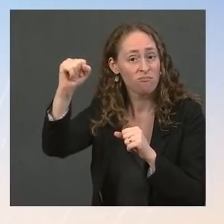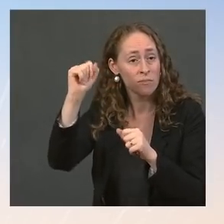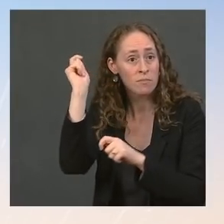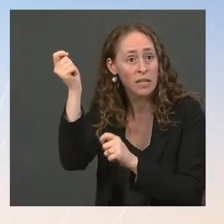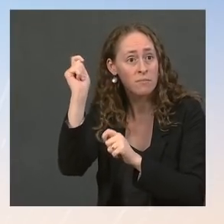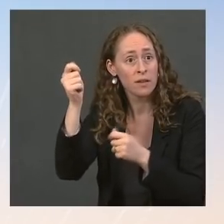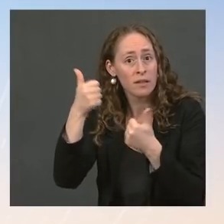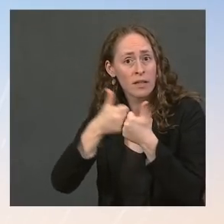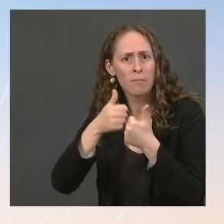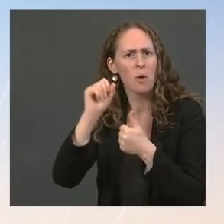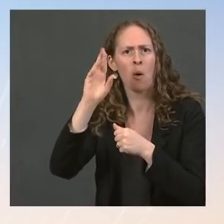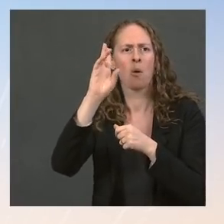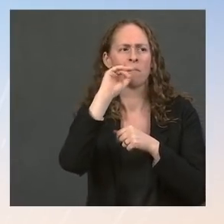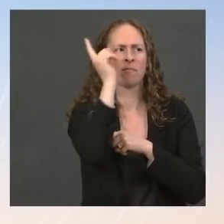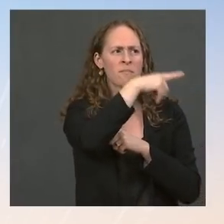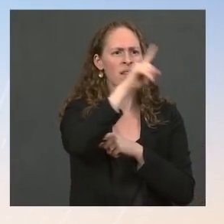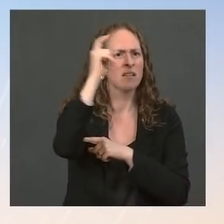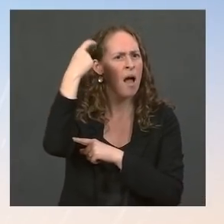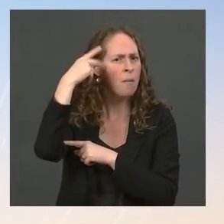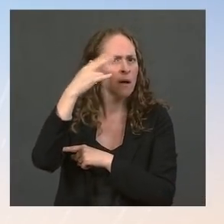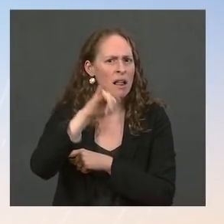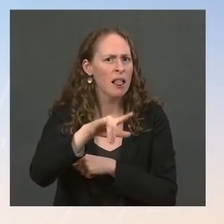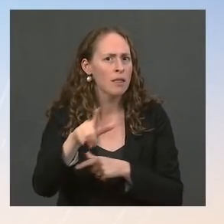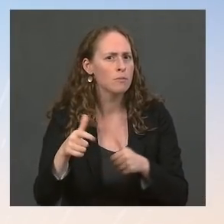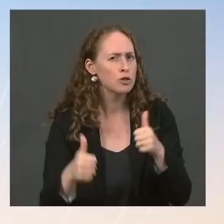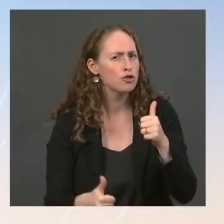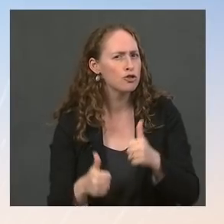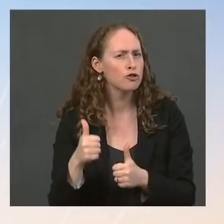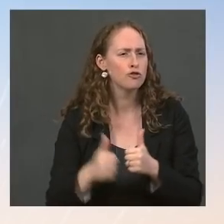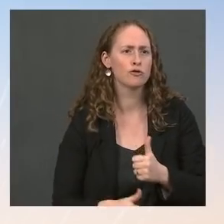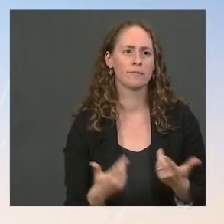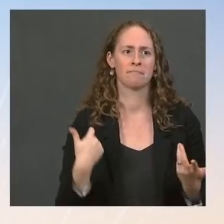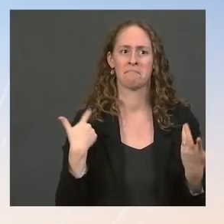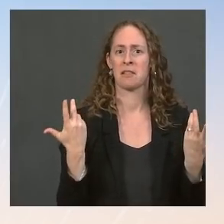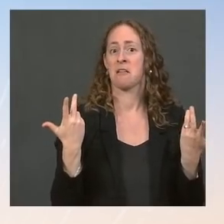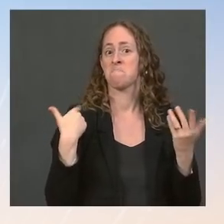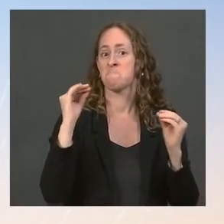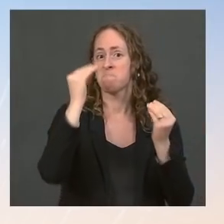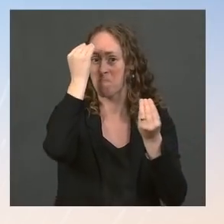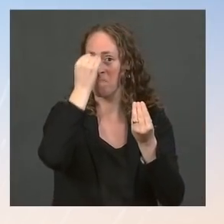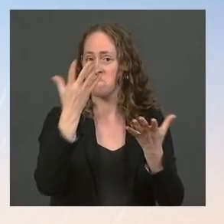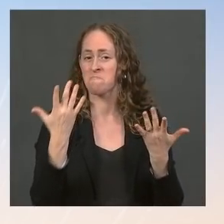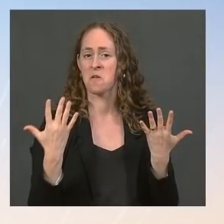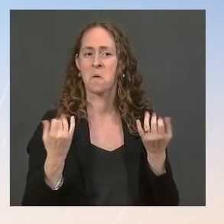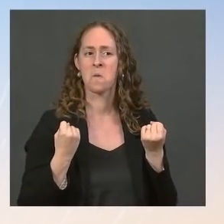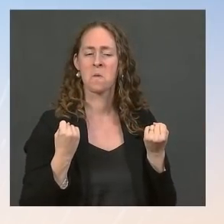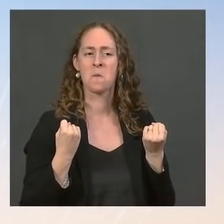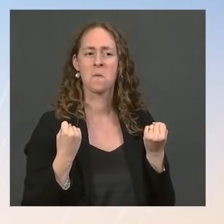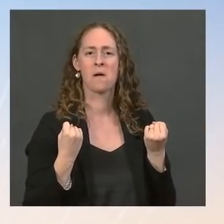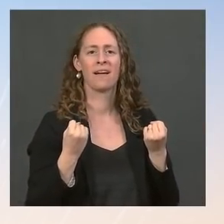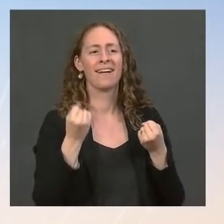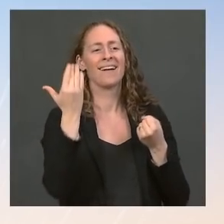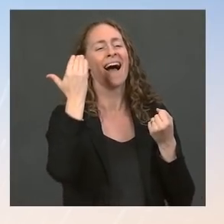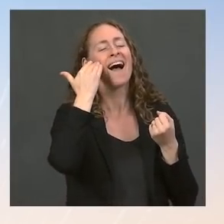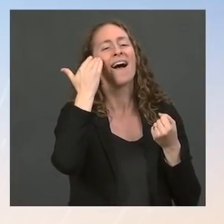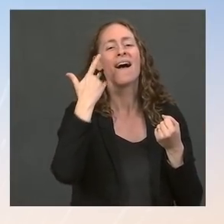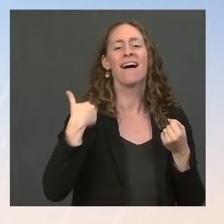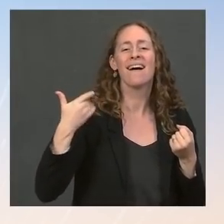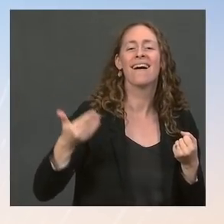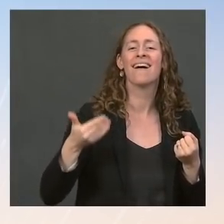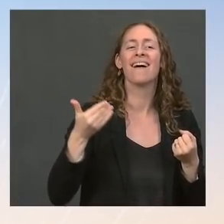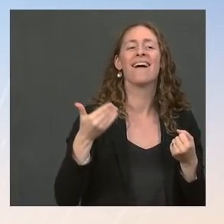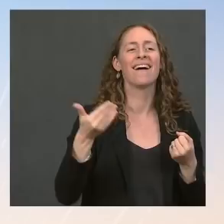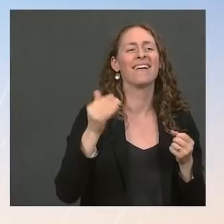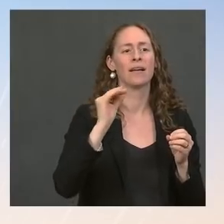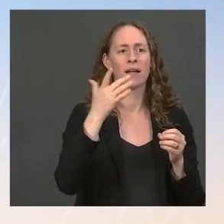We've ruled nothing out, but I have nothing to announce for you at this point in time. I know I've said this many times, but we make a lot of these decisions